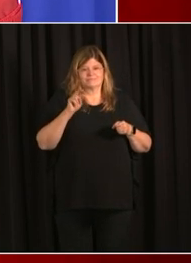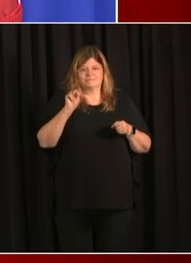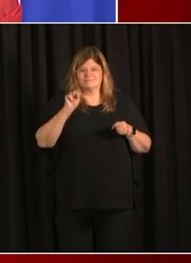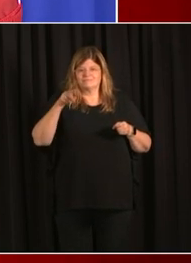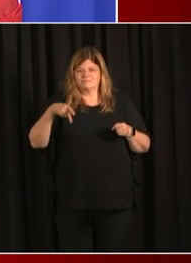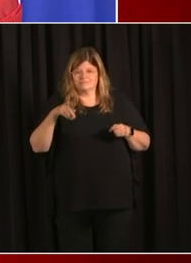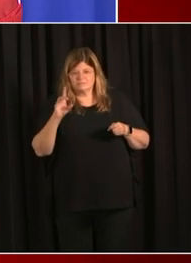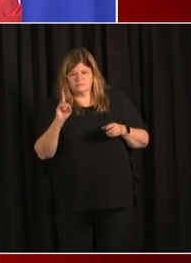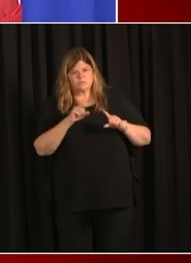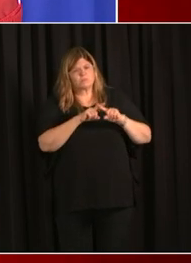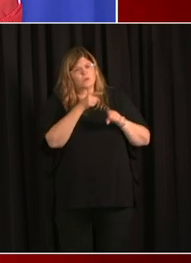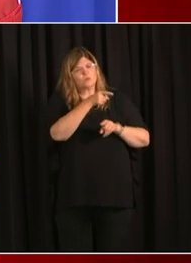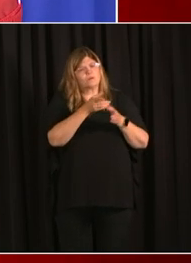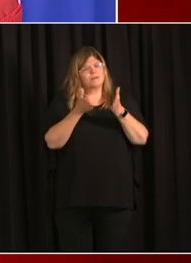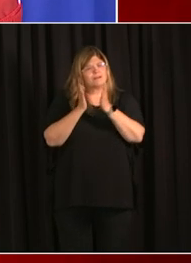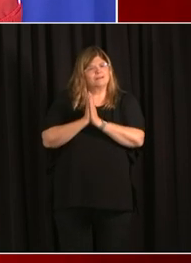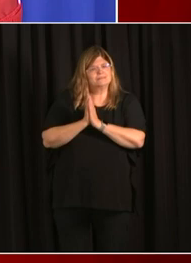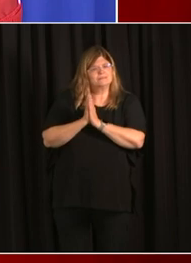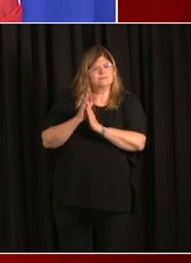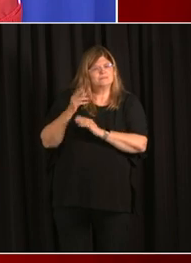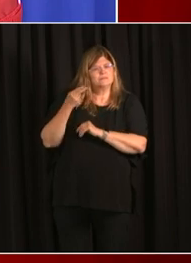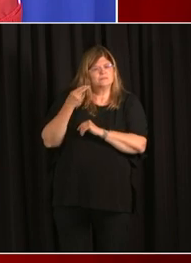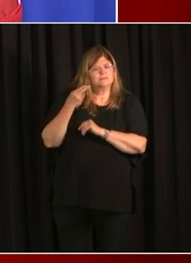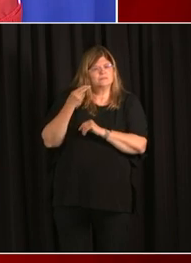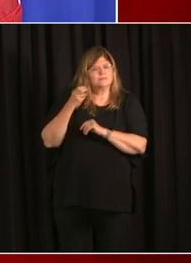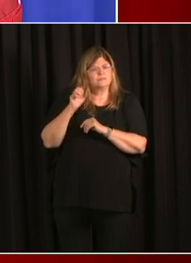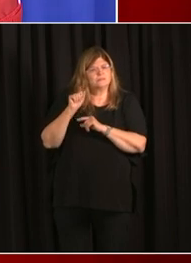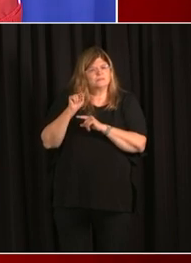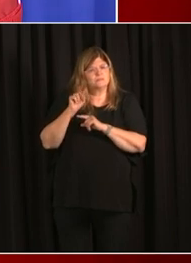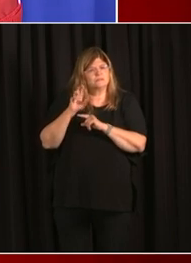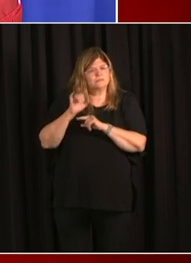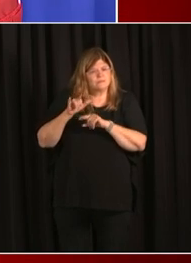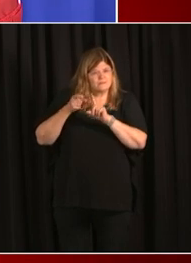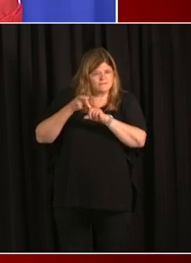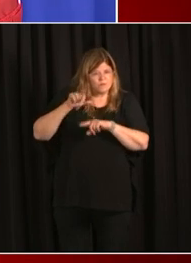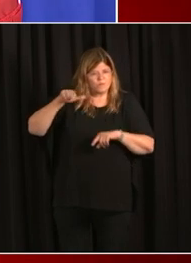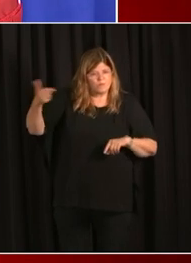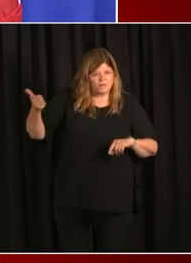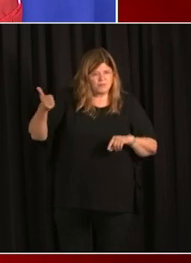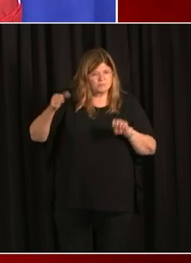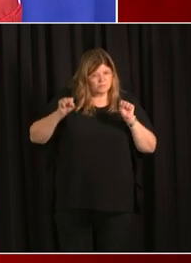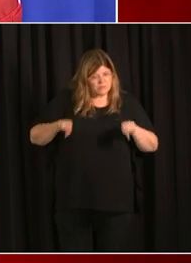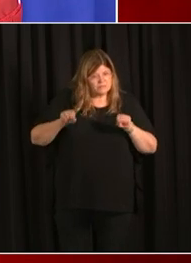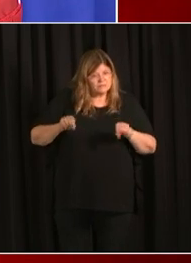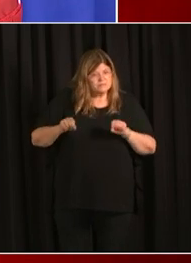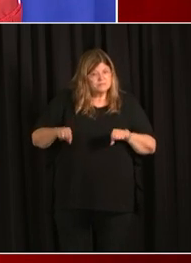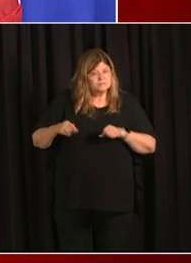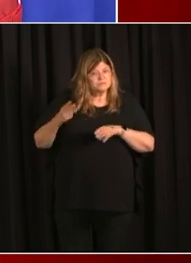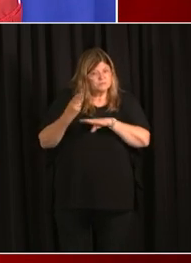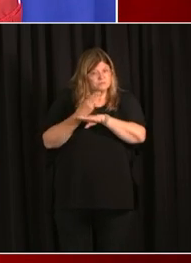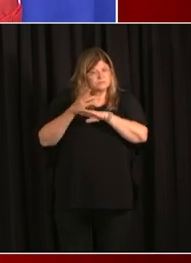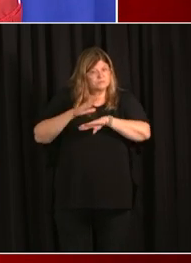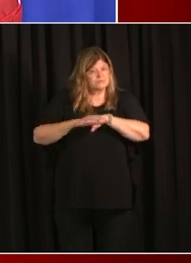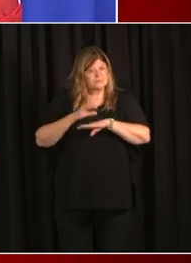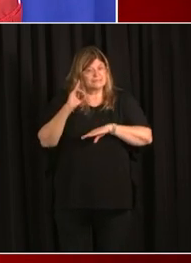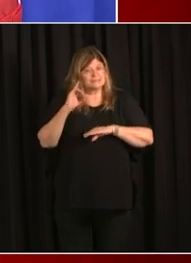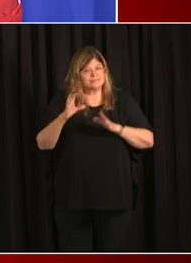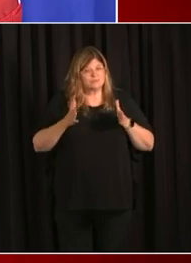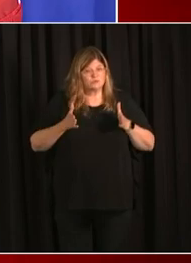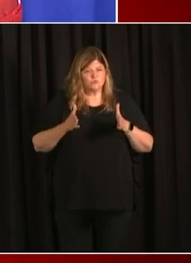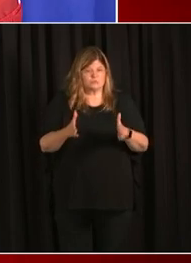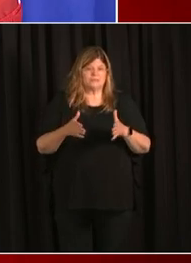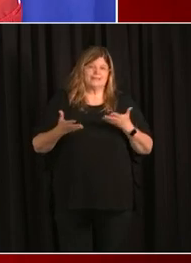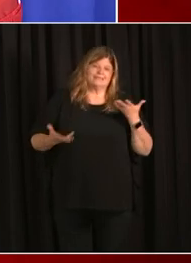the heat ray and other munitions that would be used, that could possibly be used on DC streets? Well, it highlights